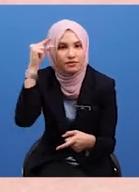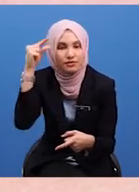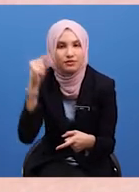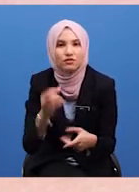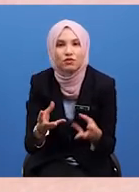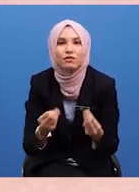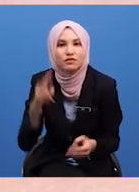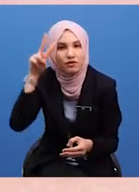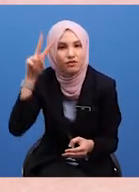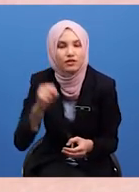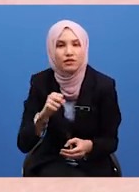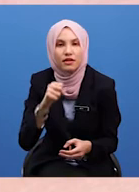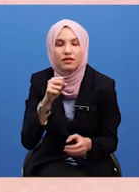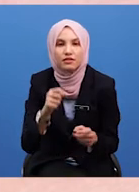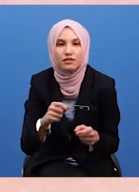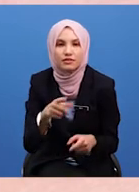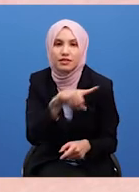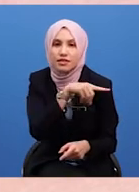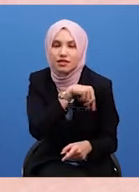Mr. Velos to disqualify him?